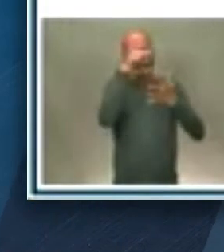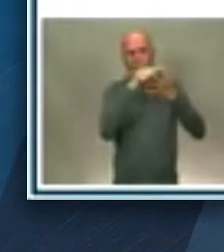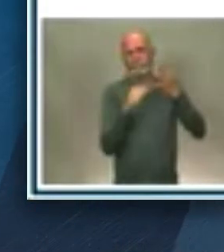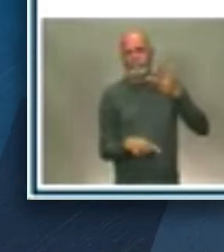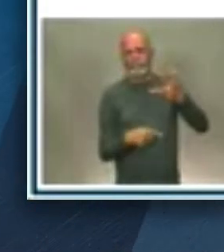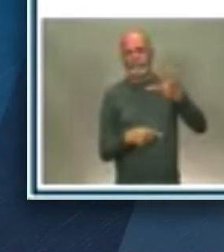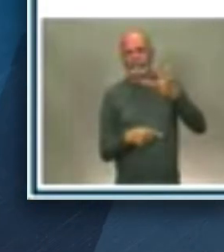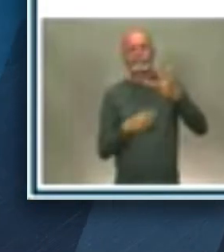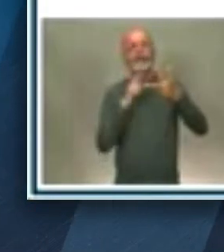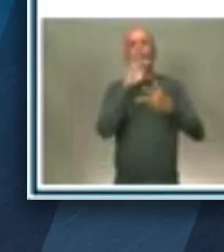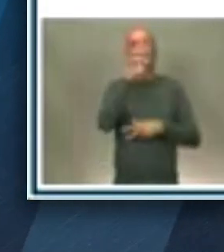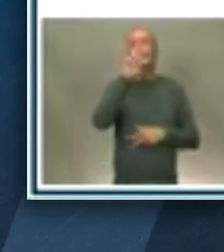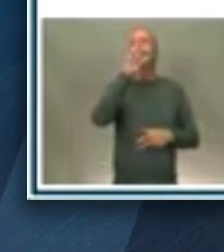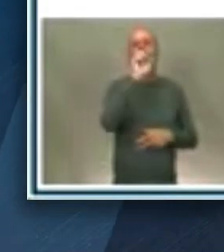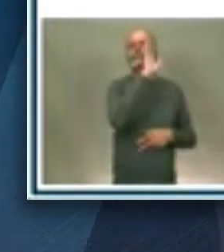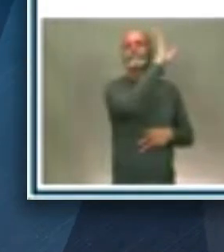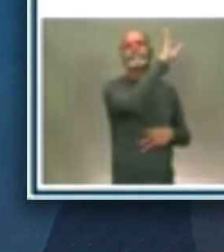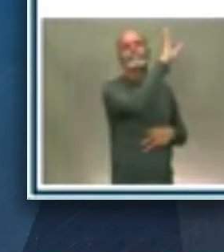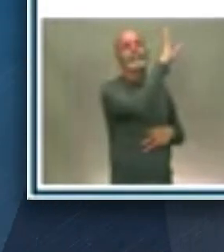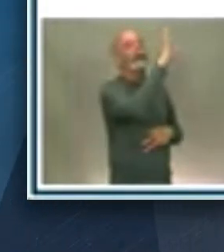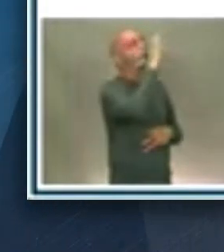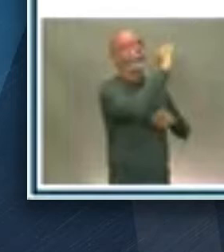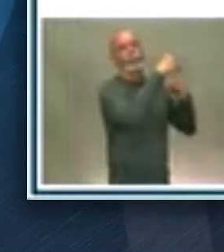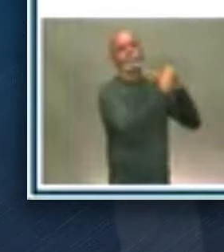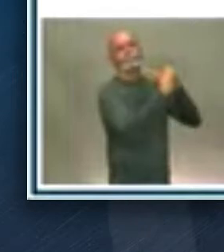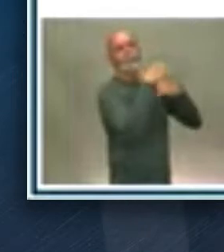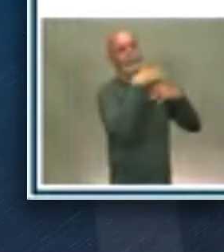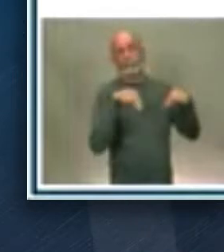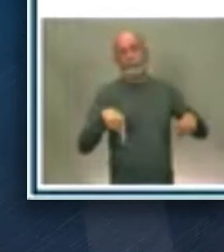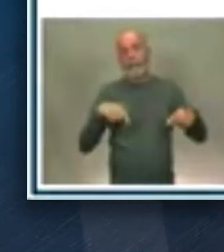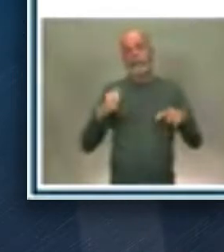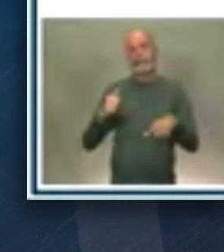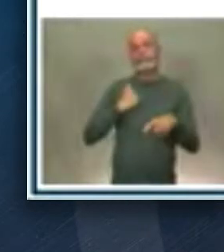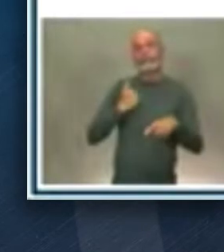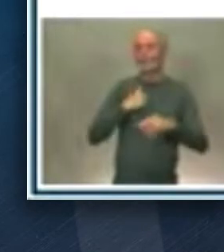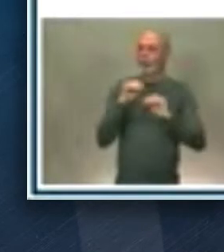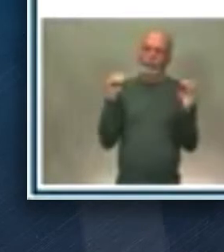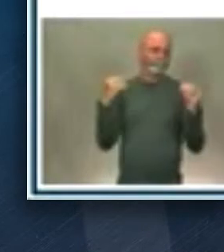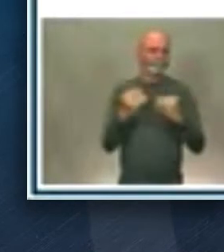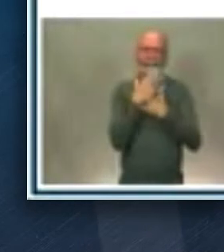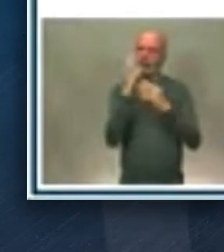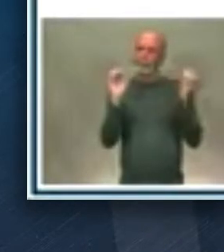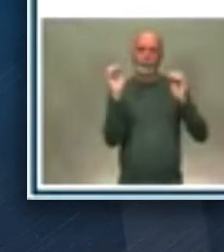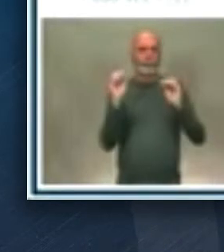no change here in Nova Scotia or Canada. Moving on to CTV, Suzette Beliveau.